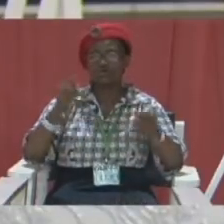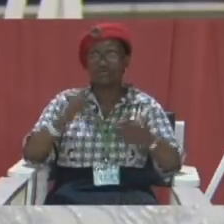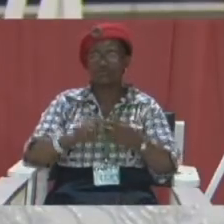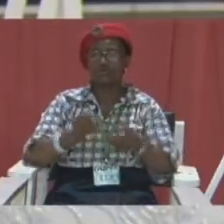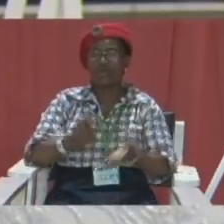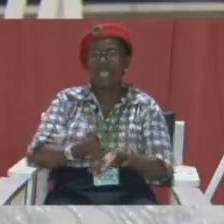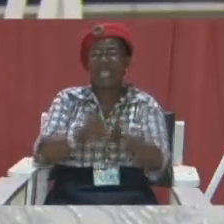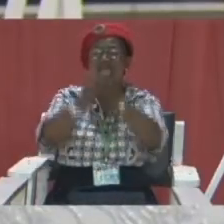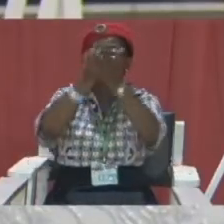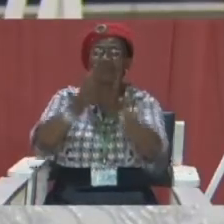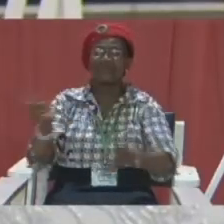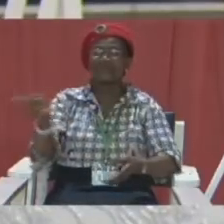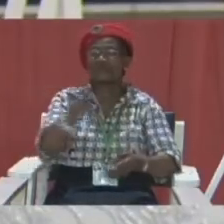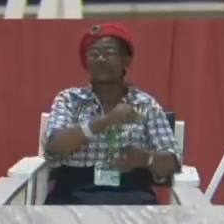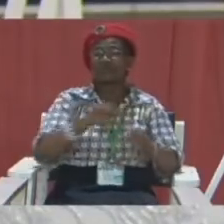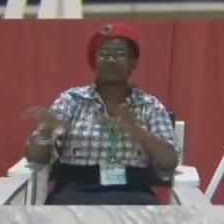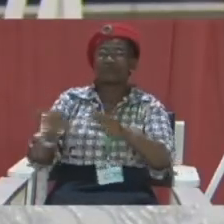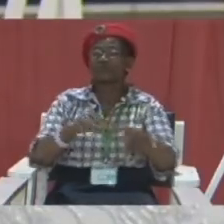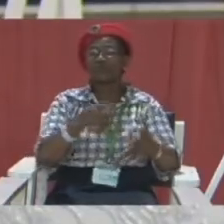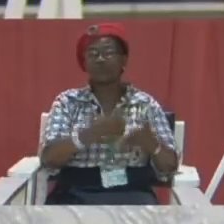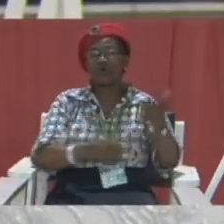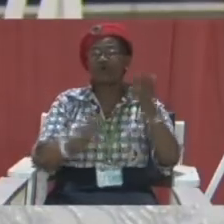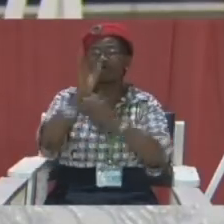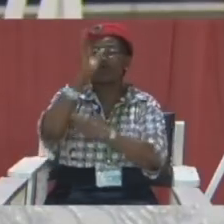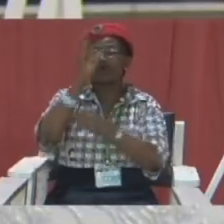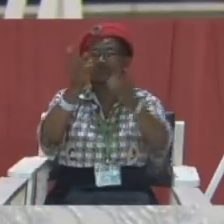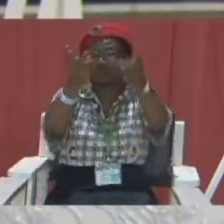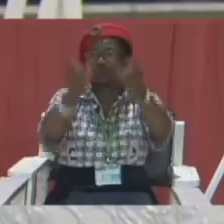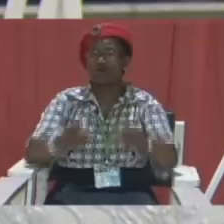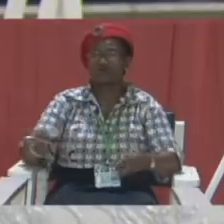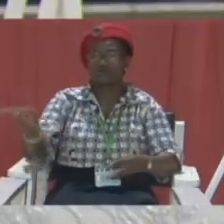ran yin lowo lati se ohun ti Olorun fe ke se.